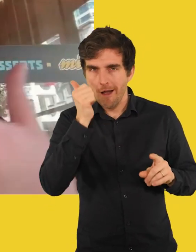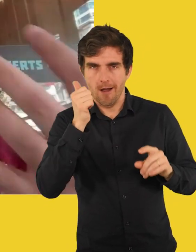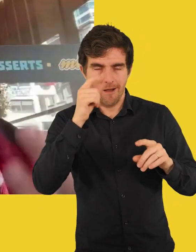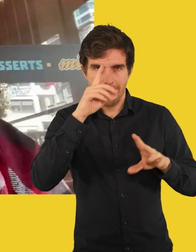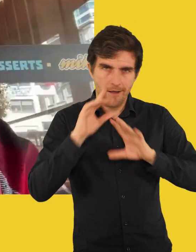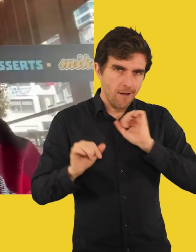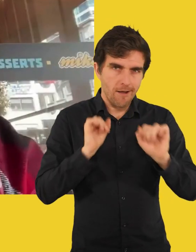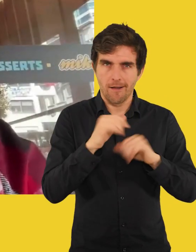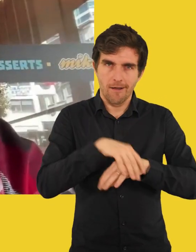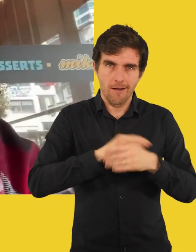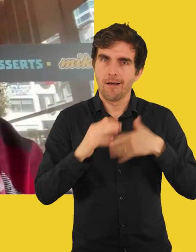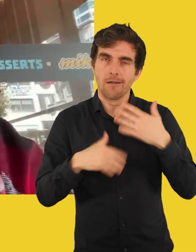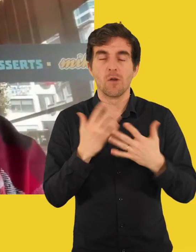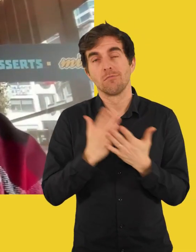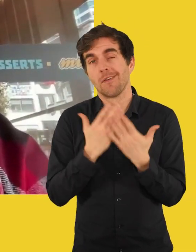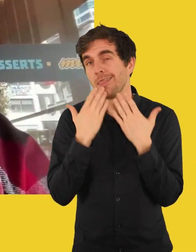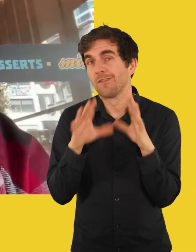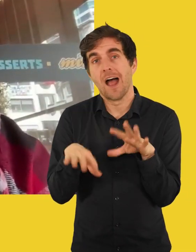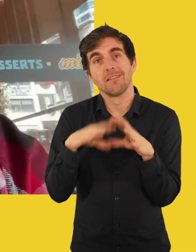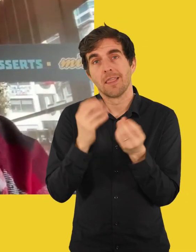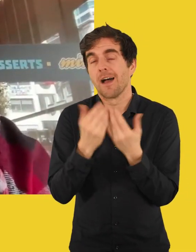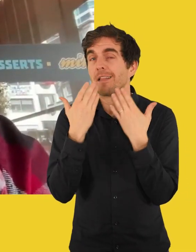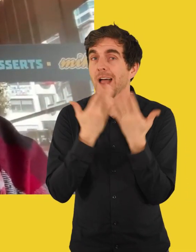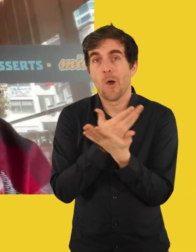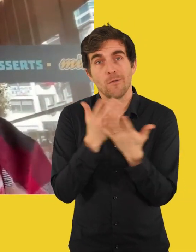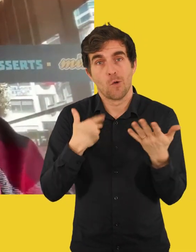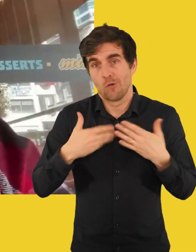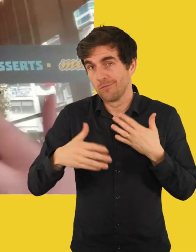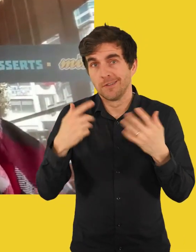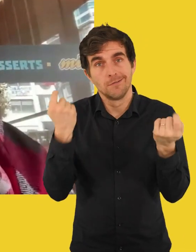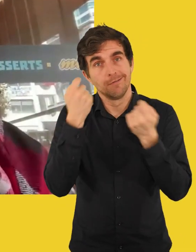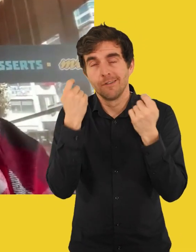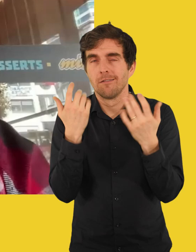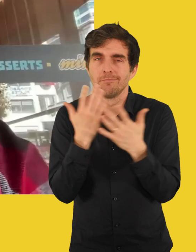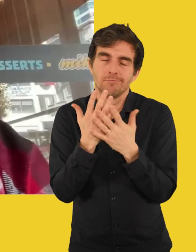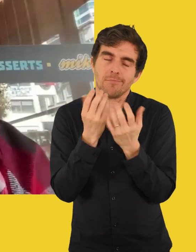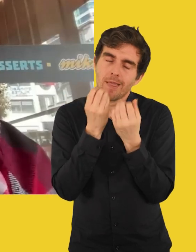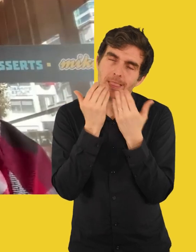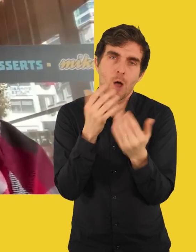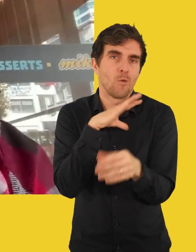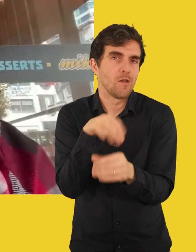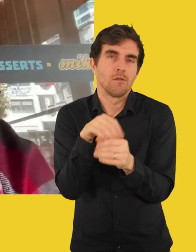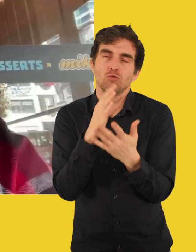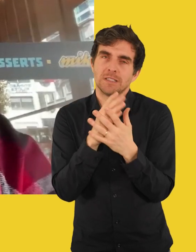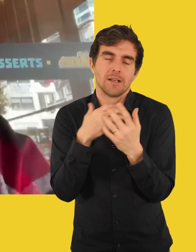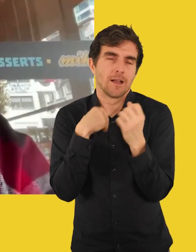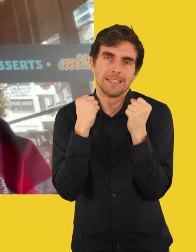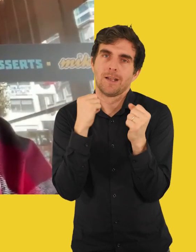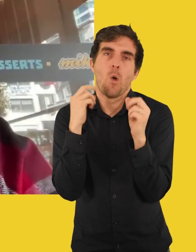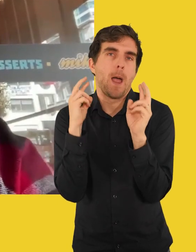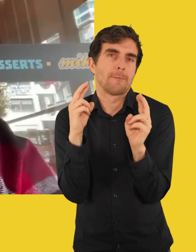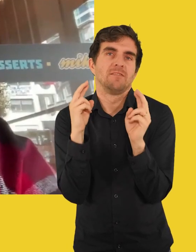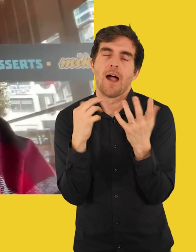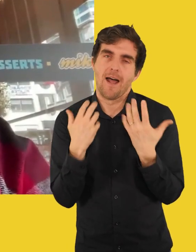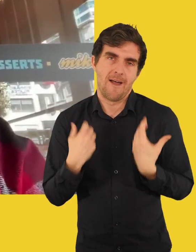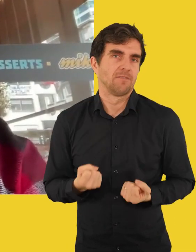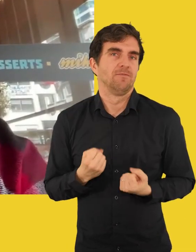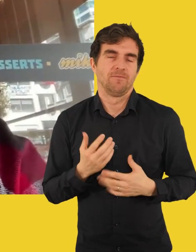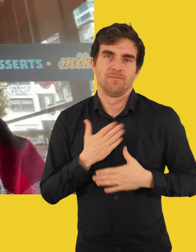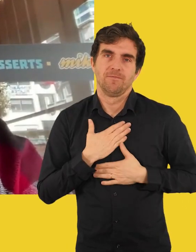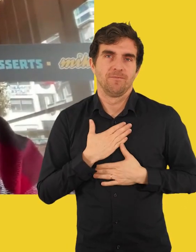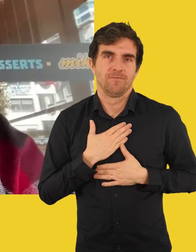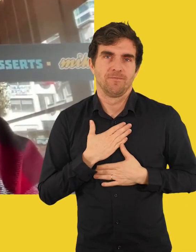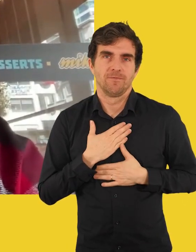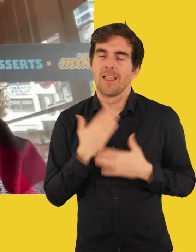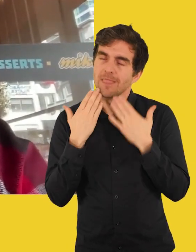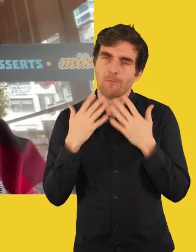learning and more experiencing. And thank you for everything. Thank you for these days. Thank you for this moment. I'm